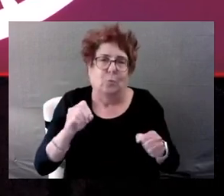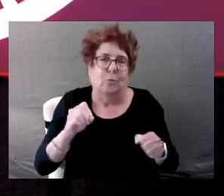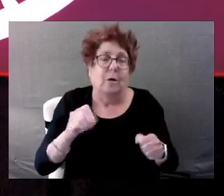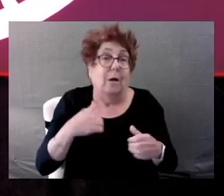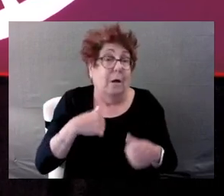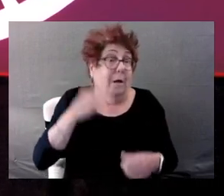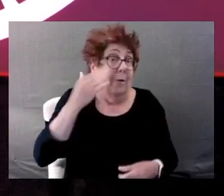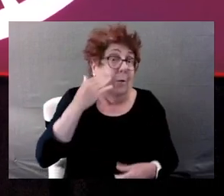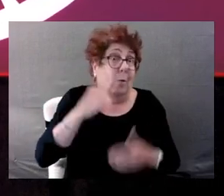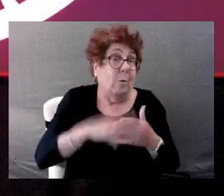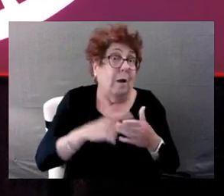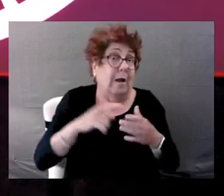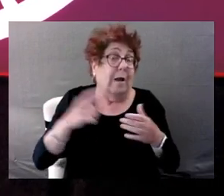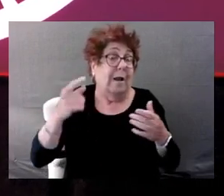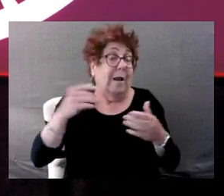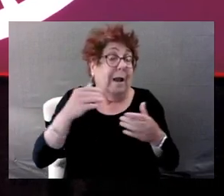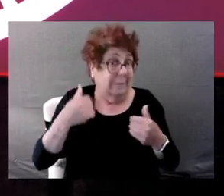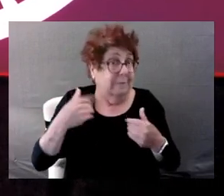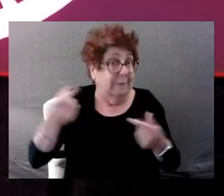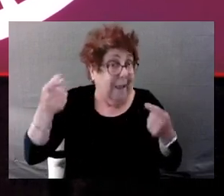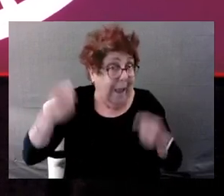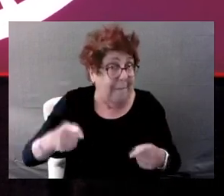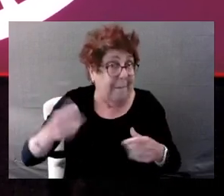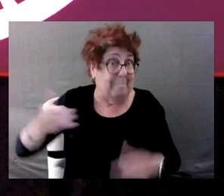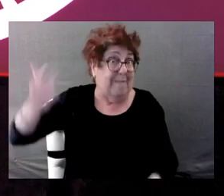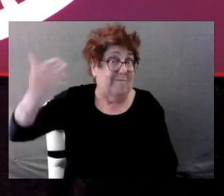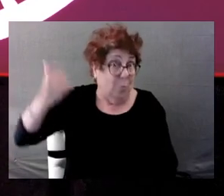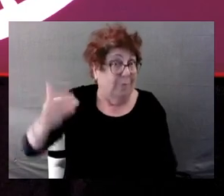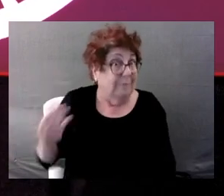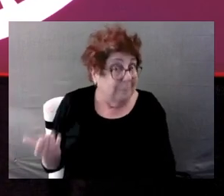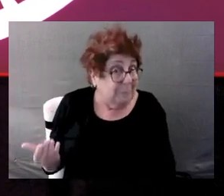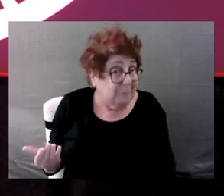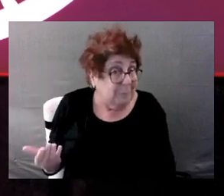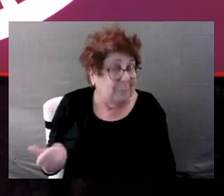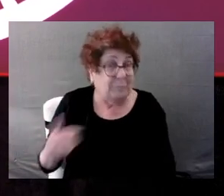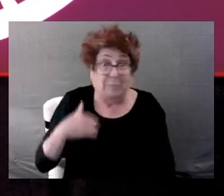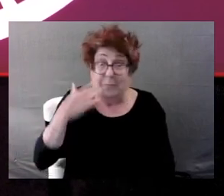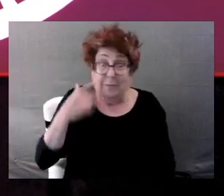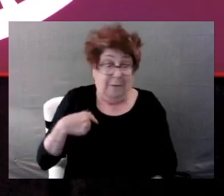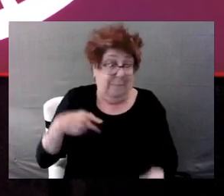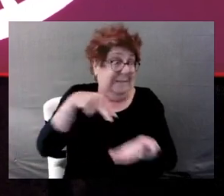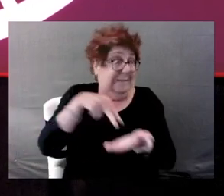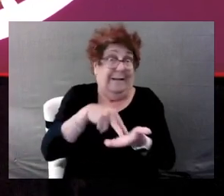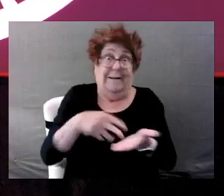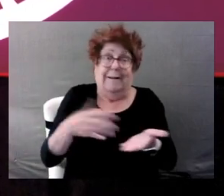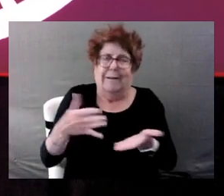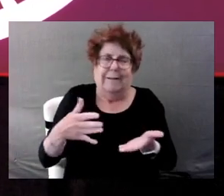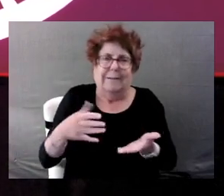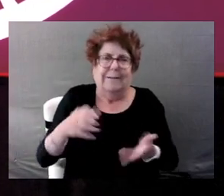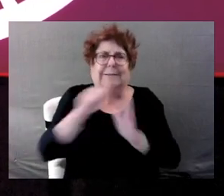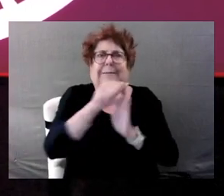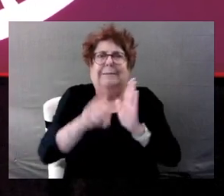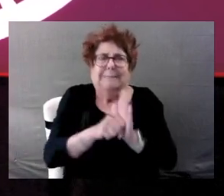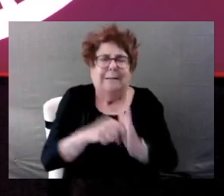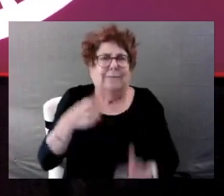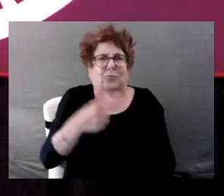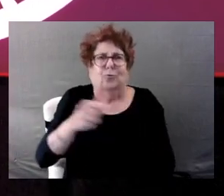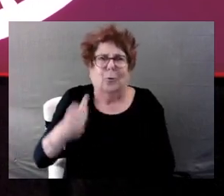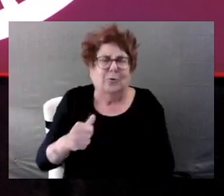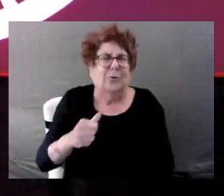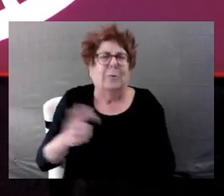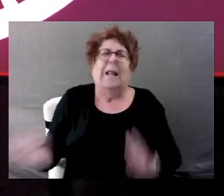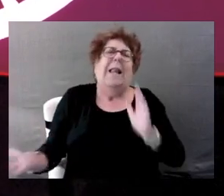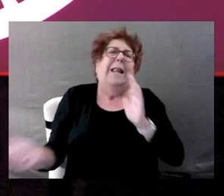done. I know that the fact that I am standing here in a state in Georgia, right, where it was illegal for me to even walk,